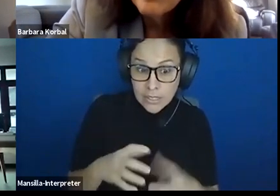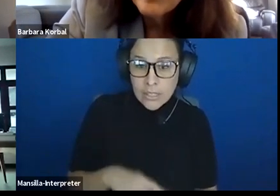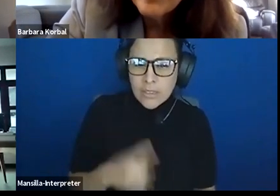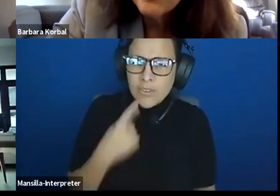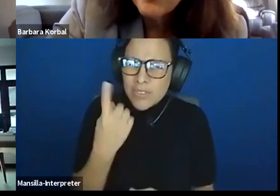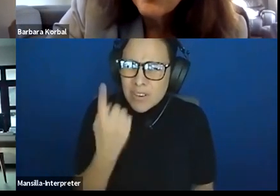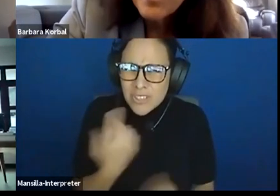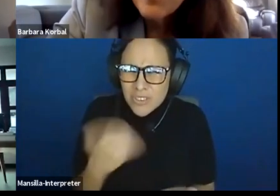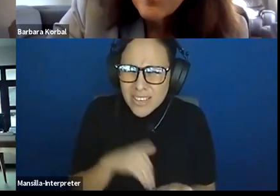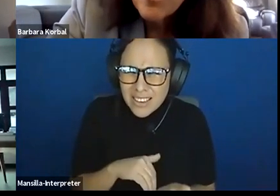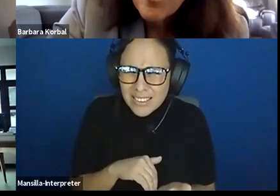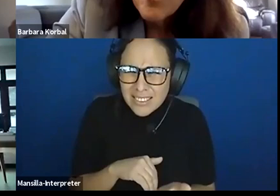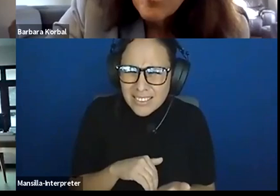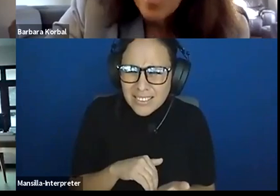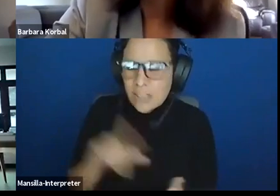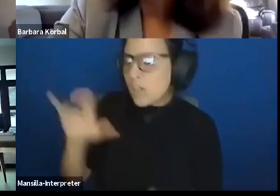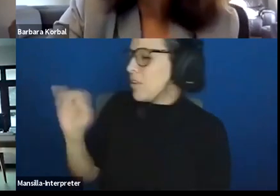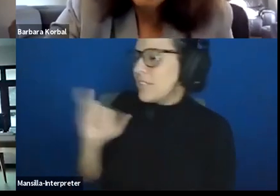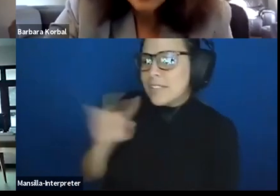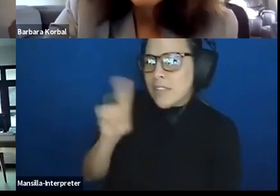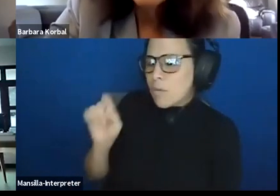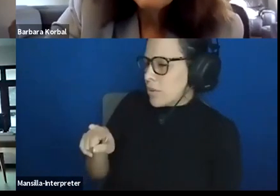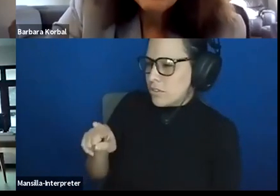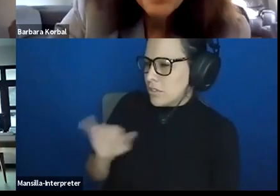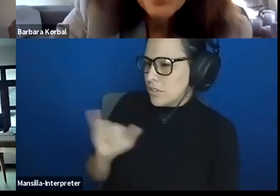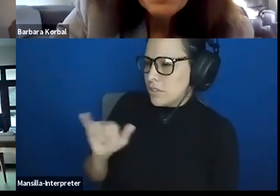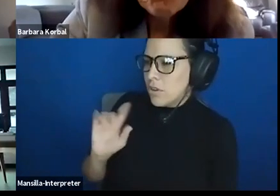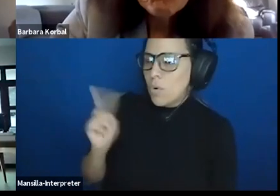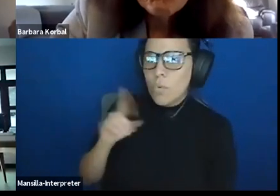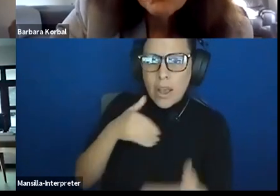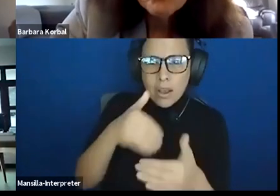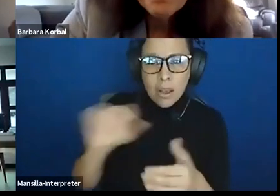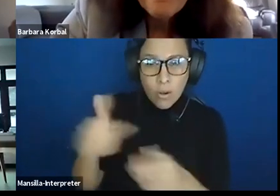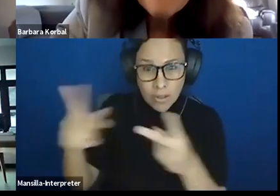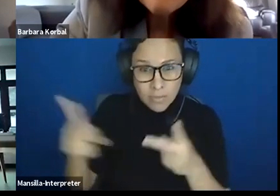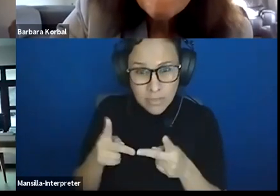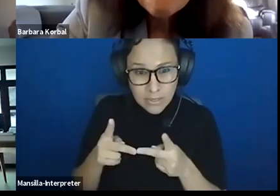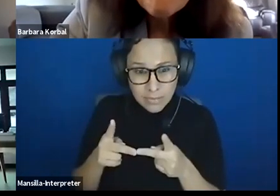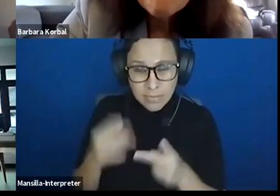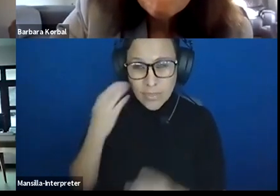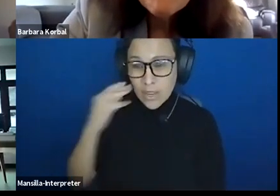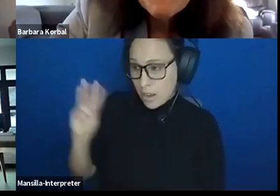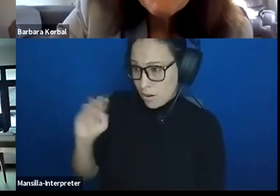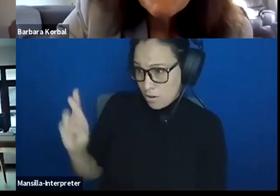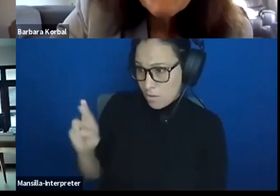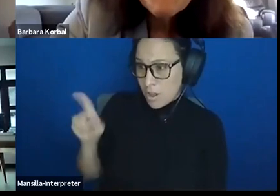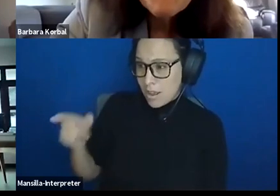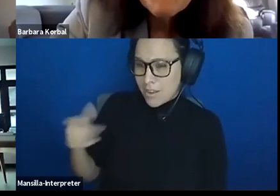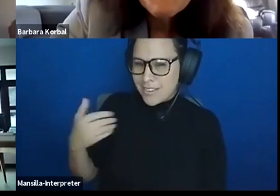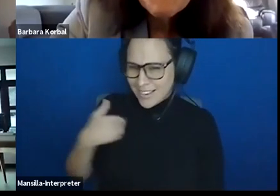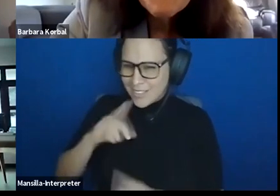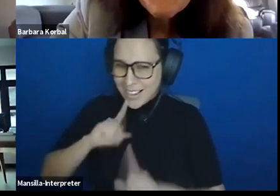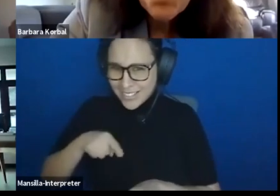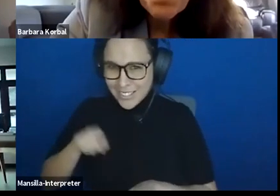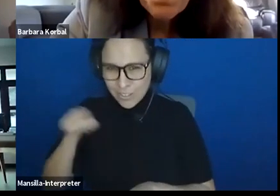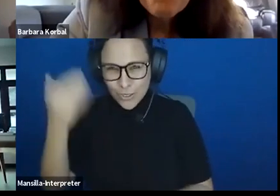again? No, that was the same question, whether we find archives elsewhere. I know Margaret has part of an answer here because